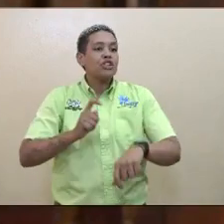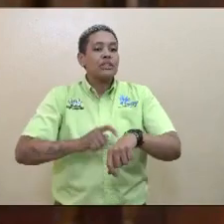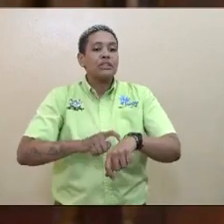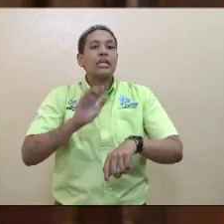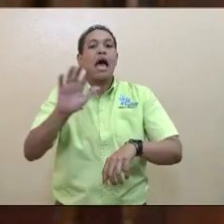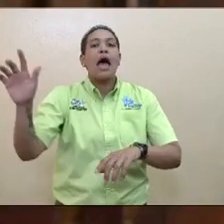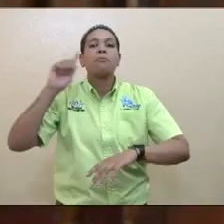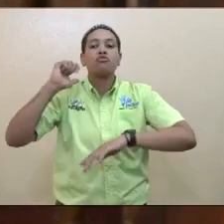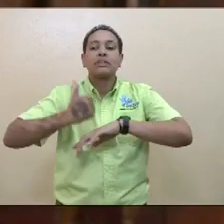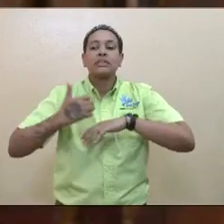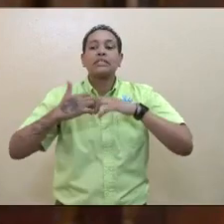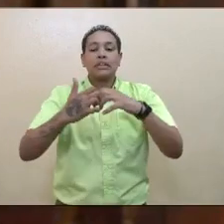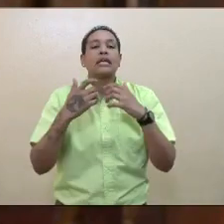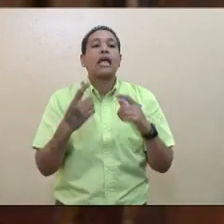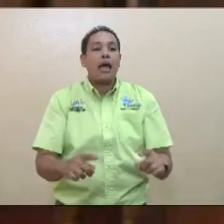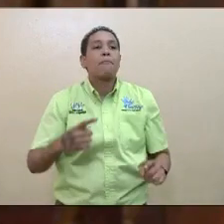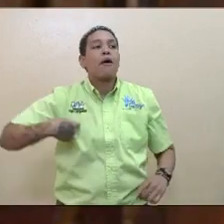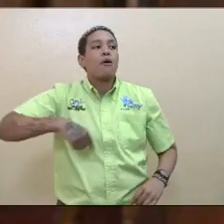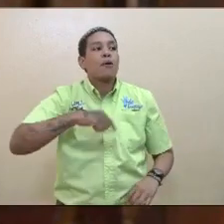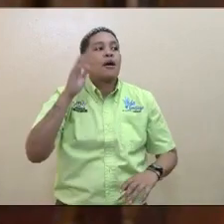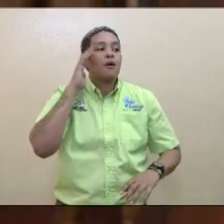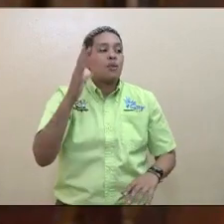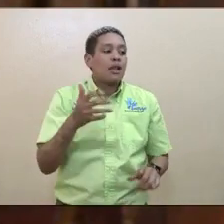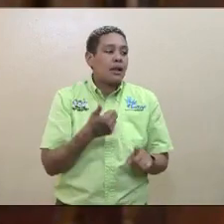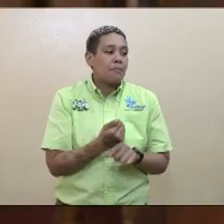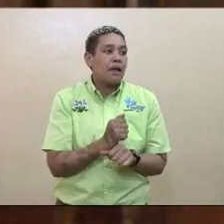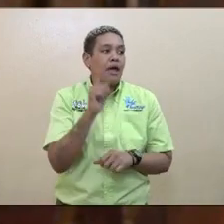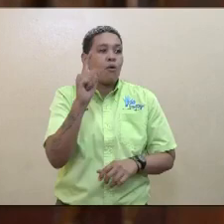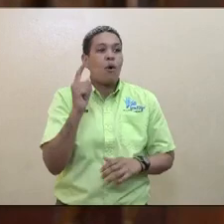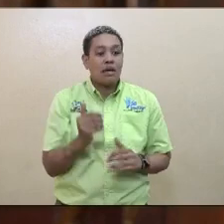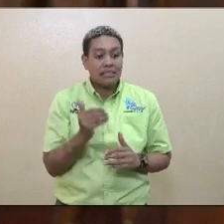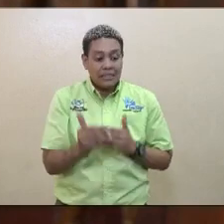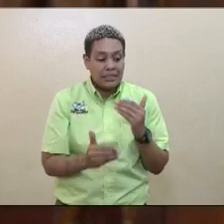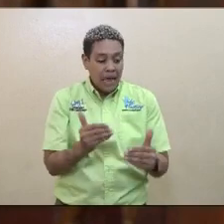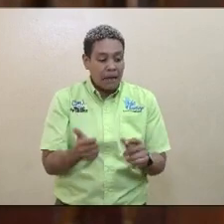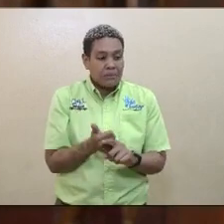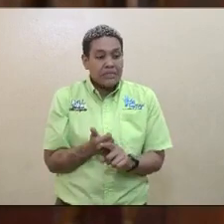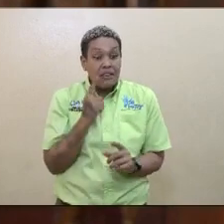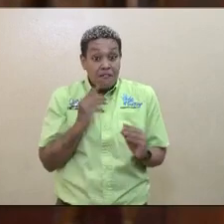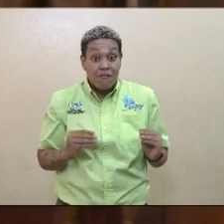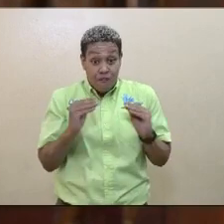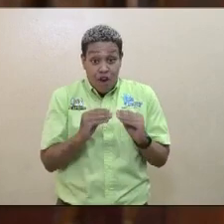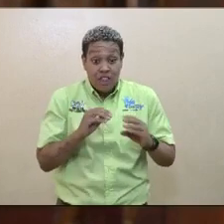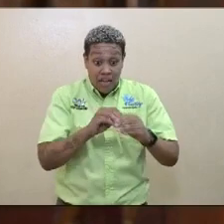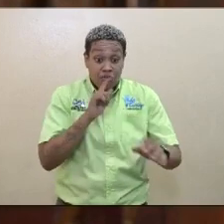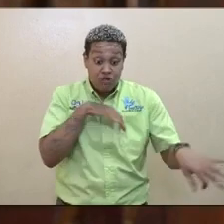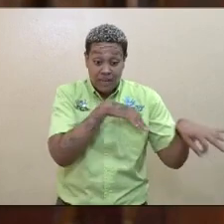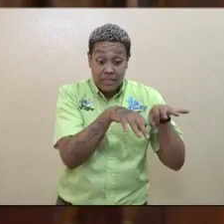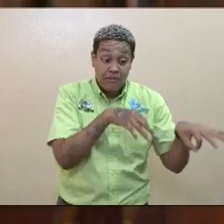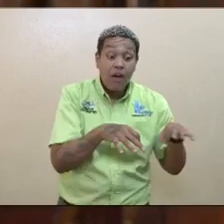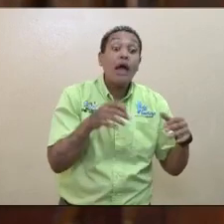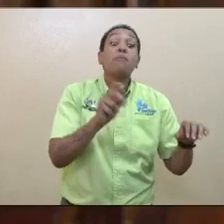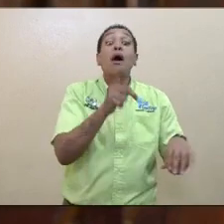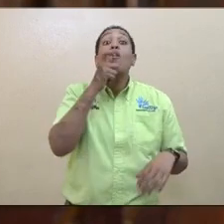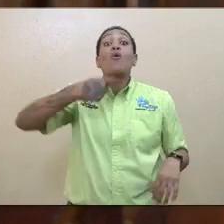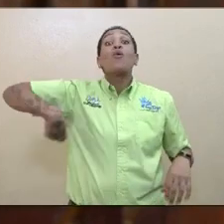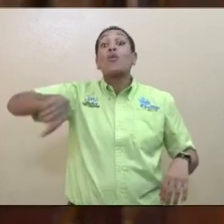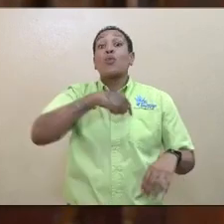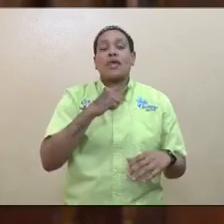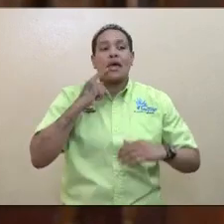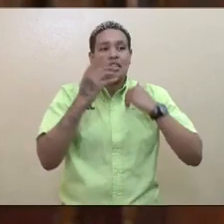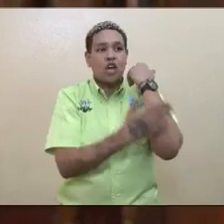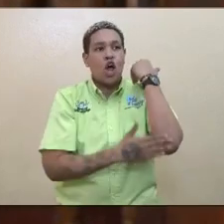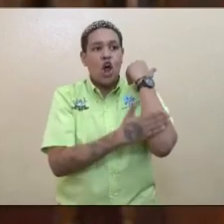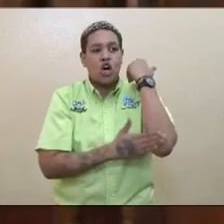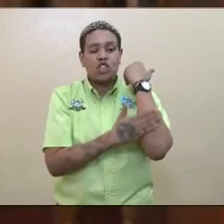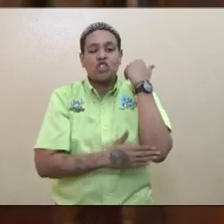that have been set, and that we will make one step further in redefining who we are as a